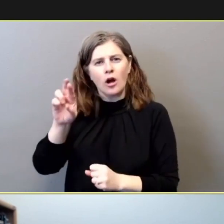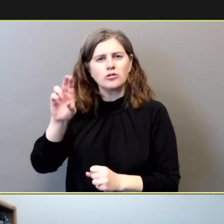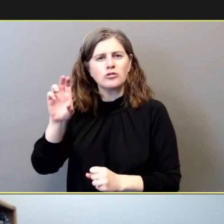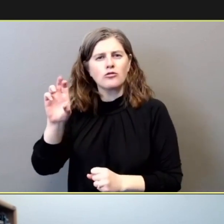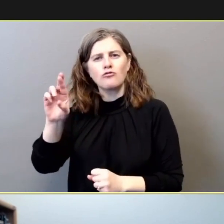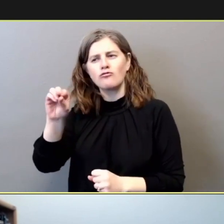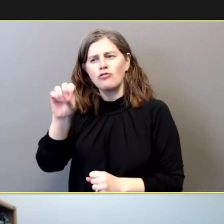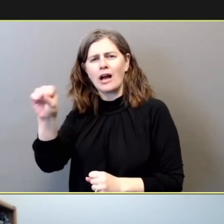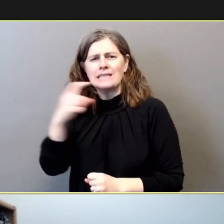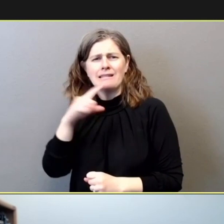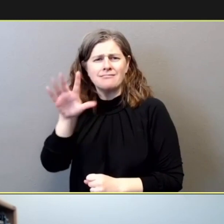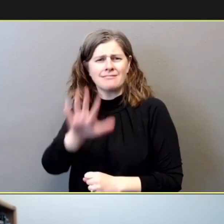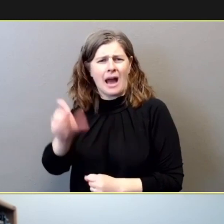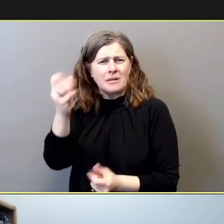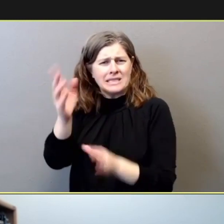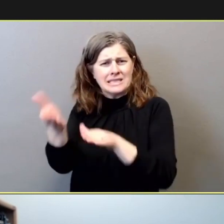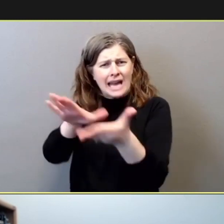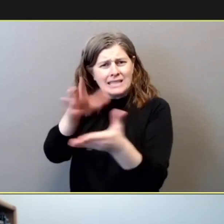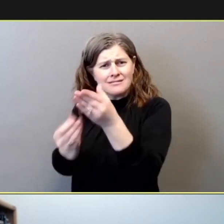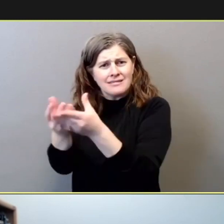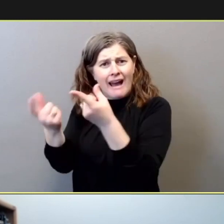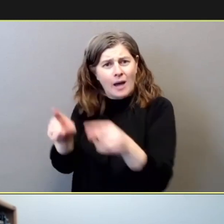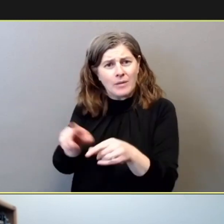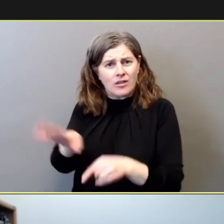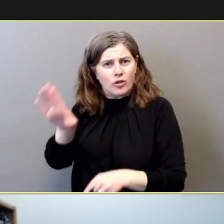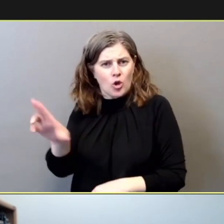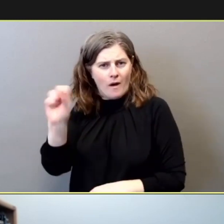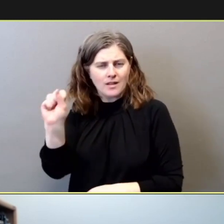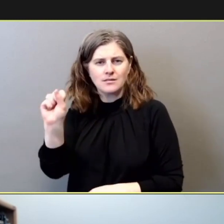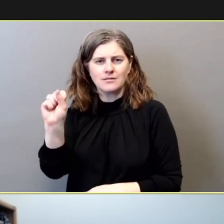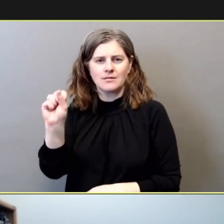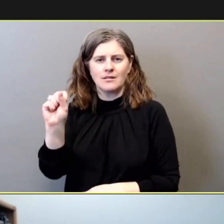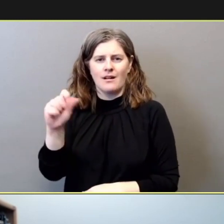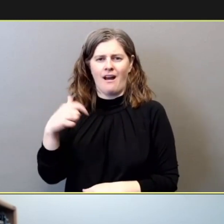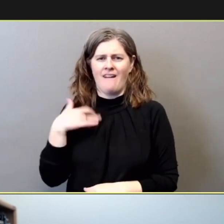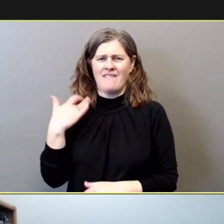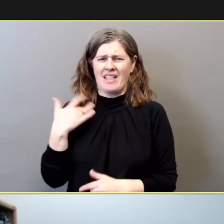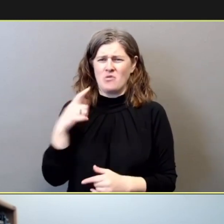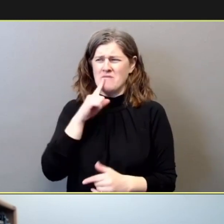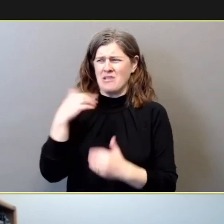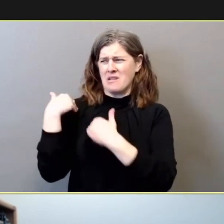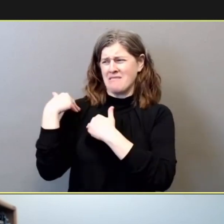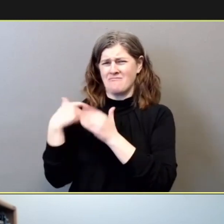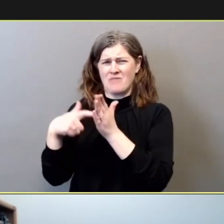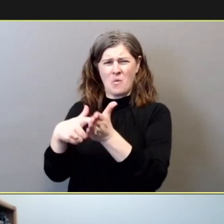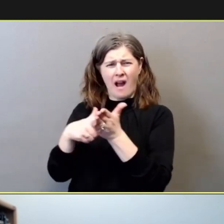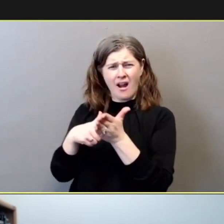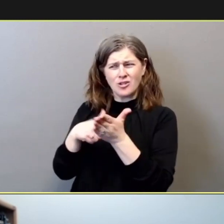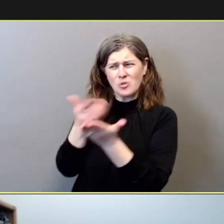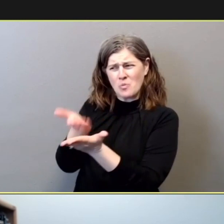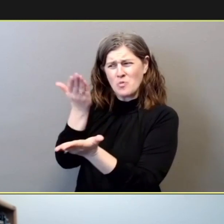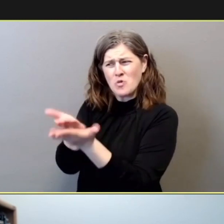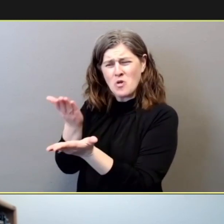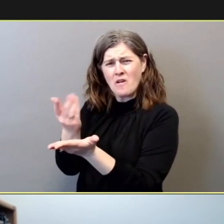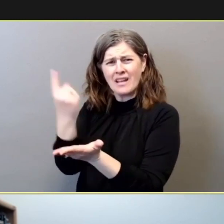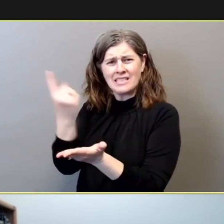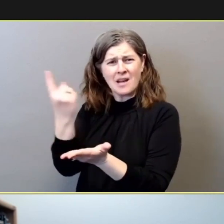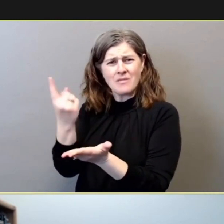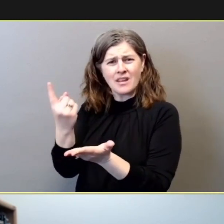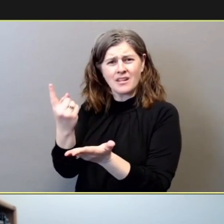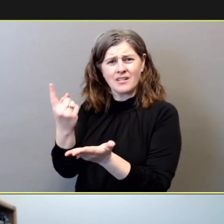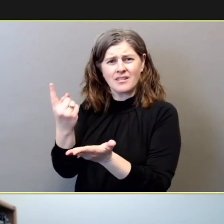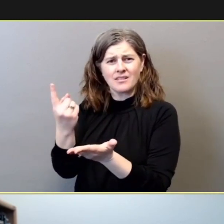the United States. And so I don't think the burden of proof really should rest on proving that anything during the